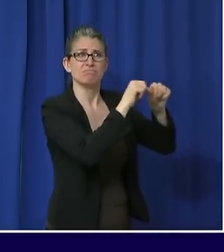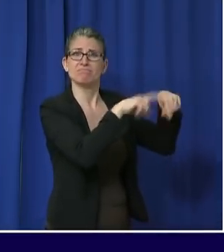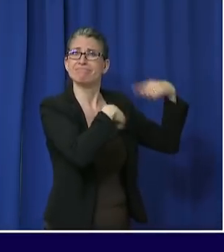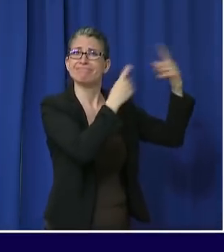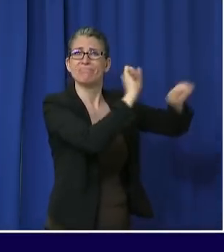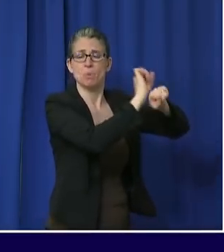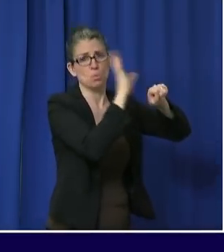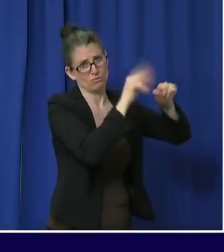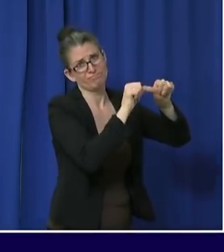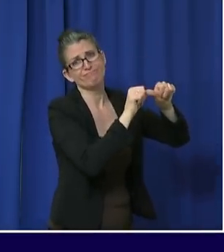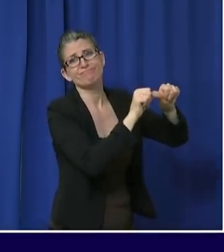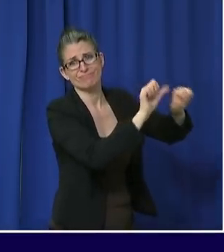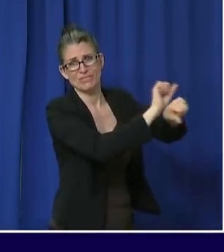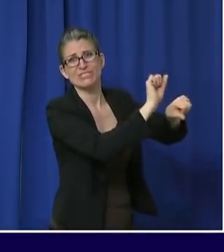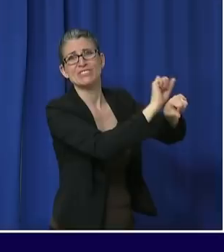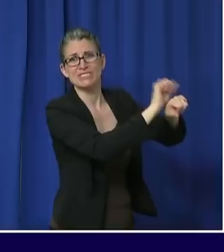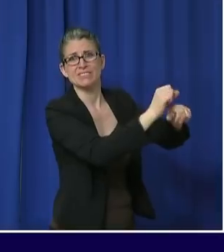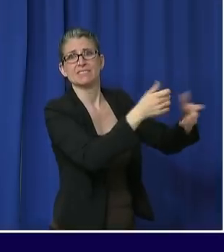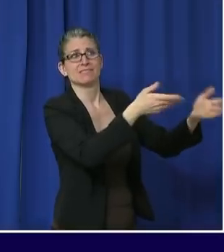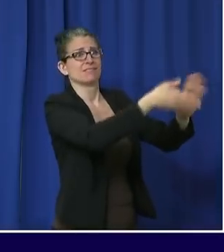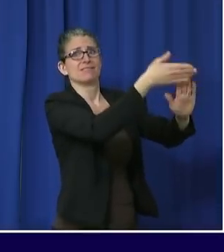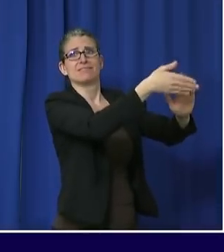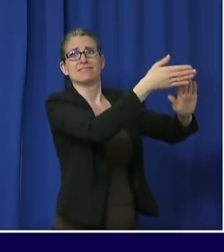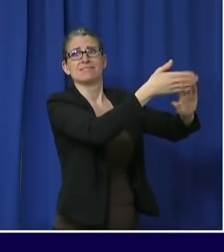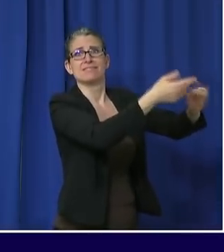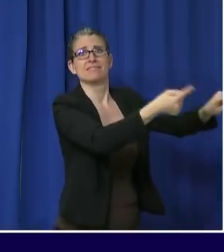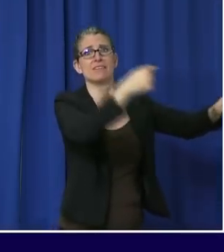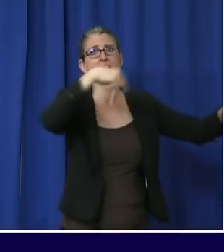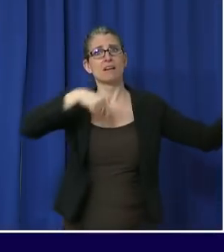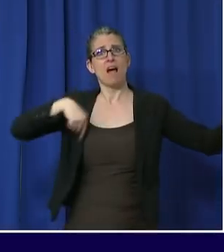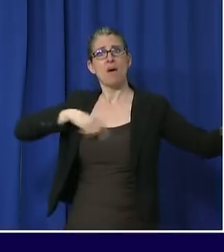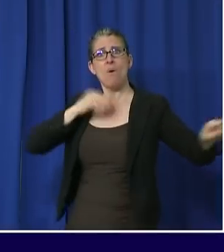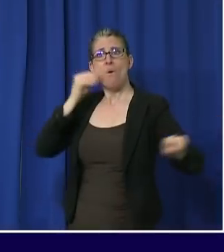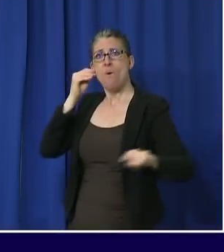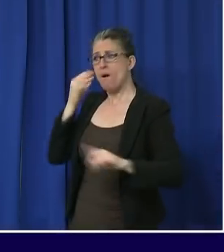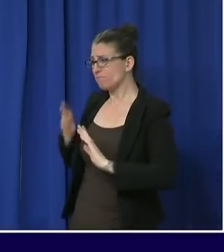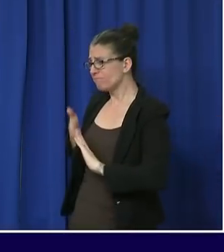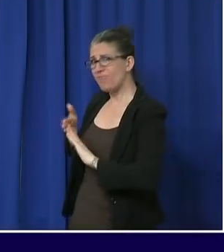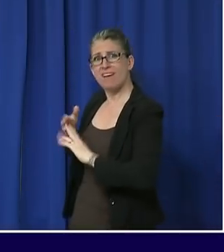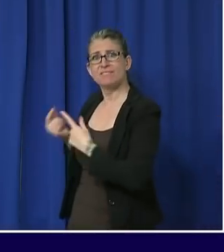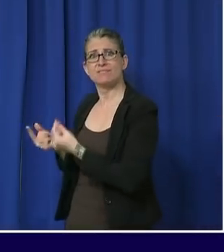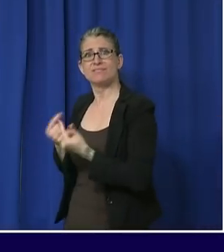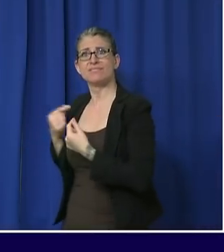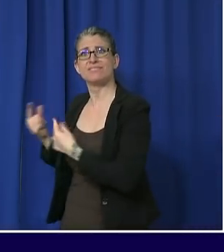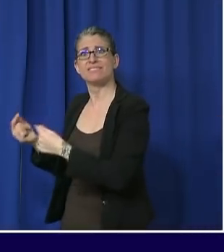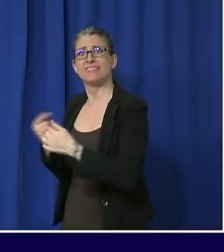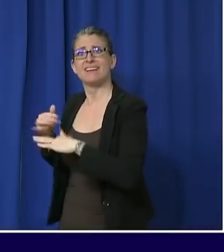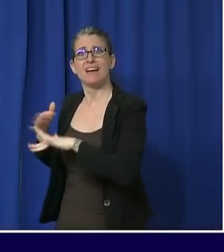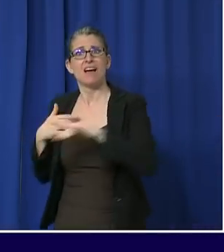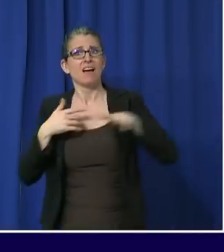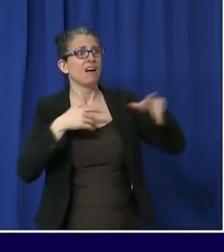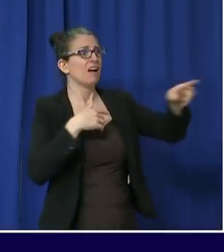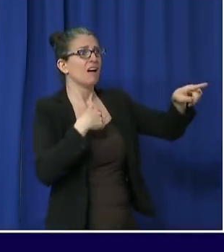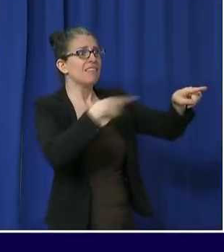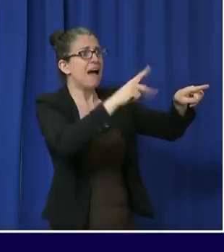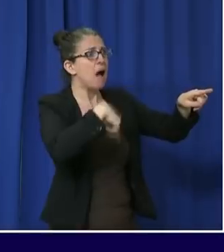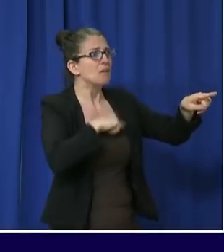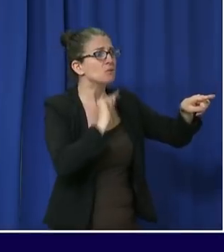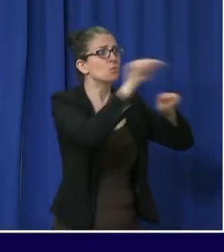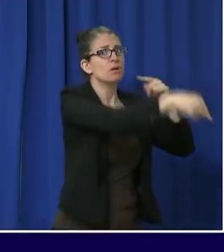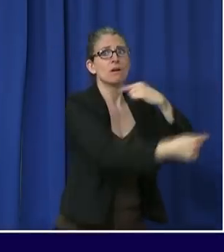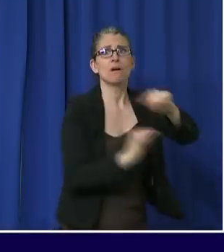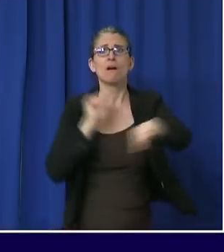allowing each and every one of us to continue, whether it's staying inside or going into the office. Those members